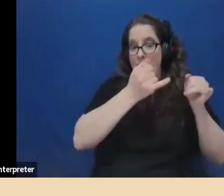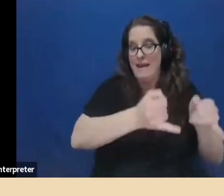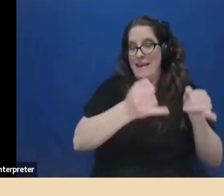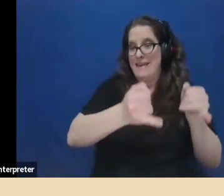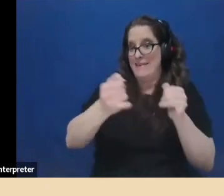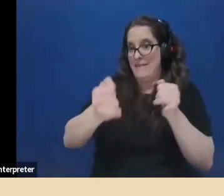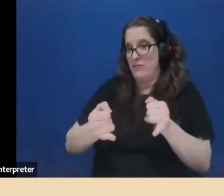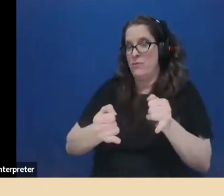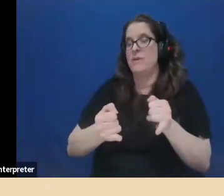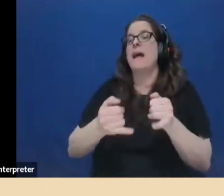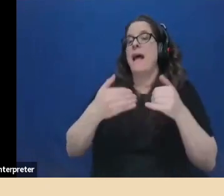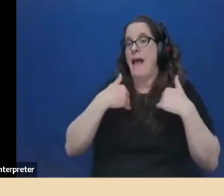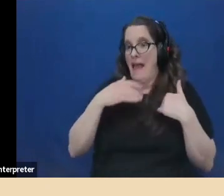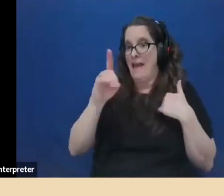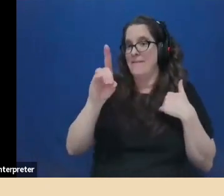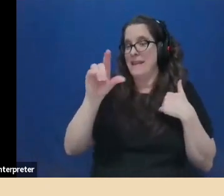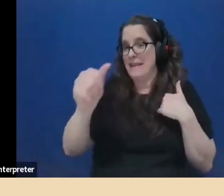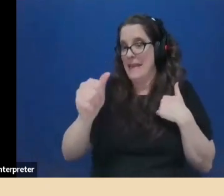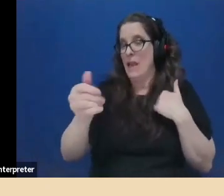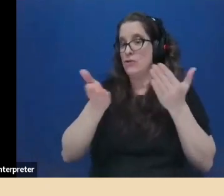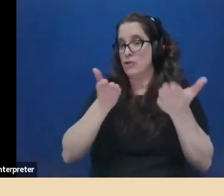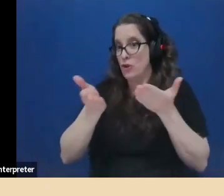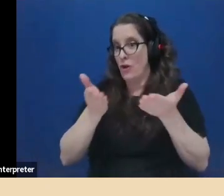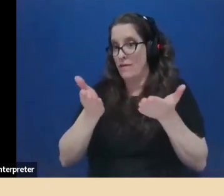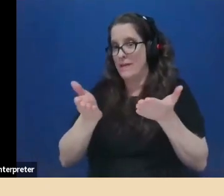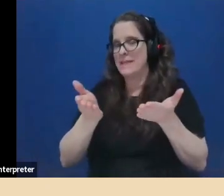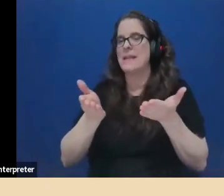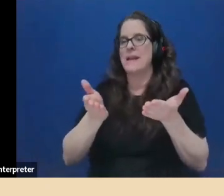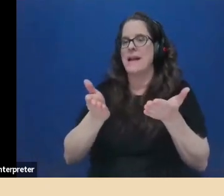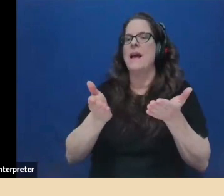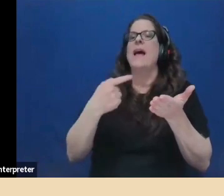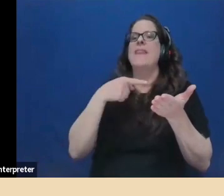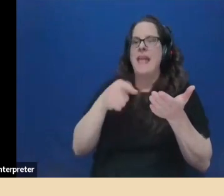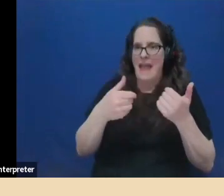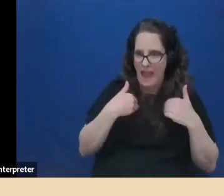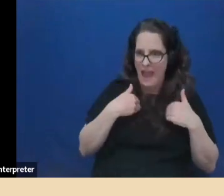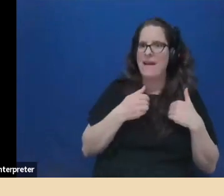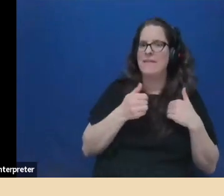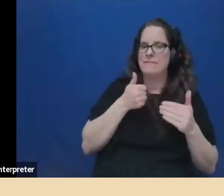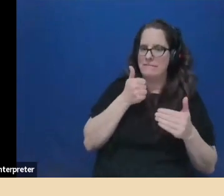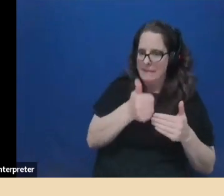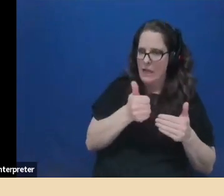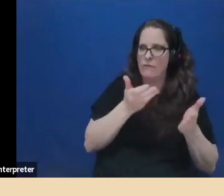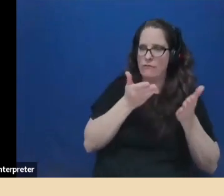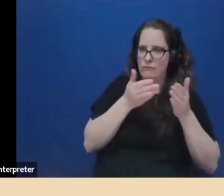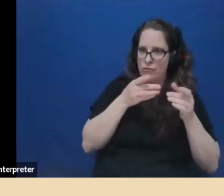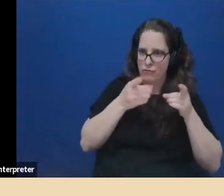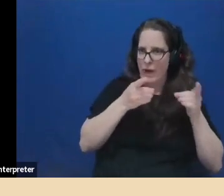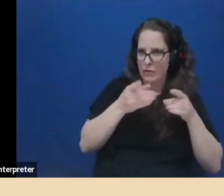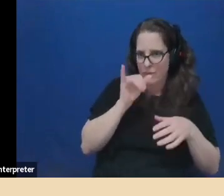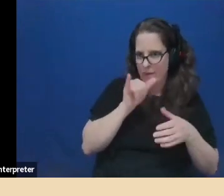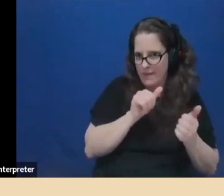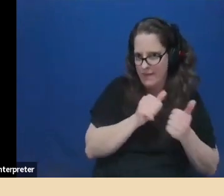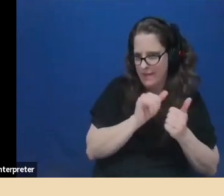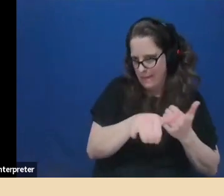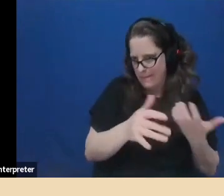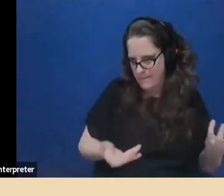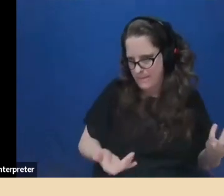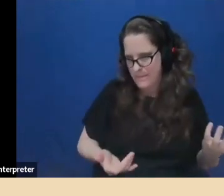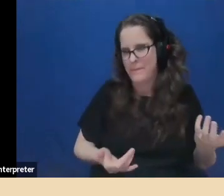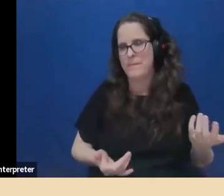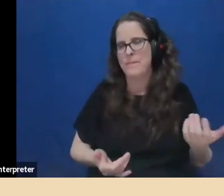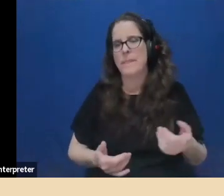do get DDA services and pay with them doing self-direction. So, I'm sure that there's a lot